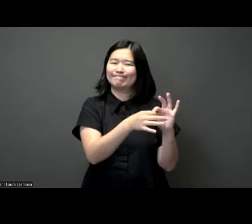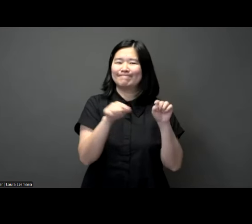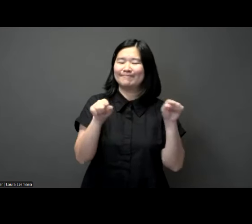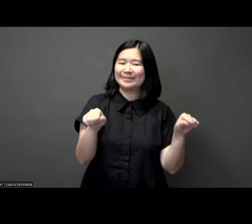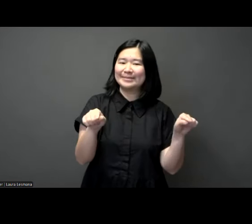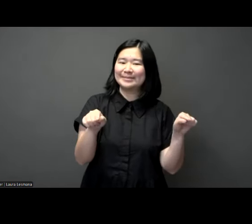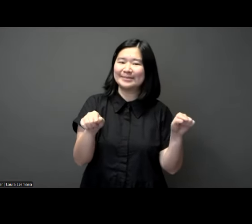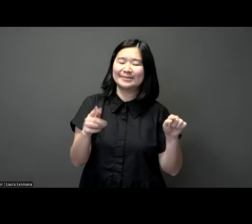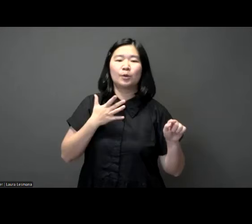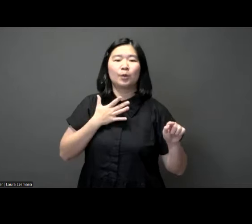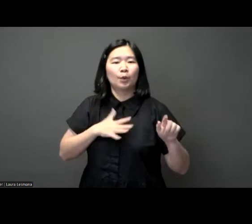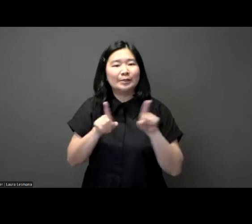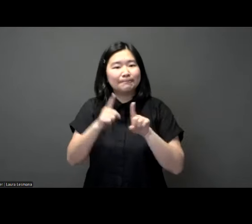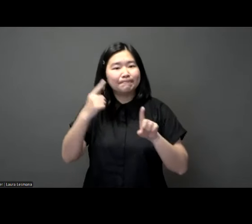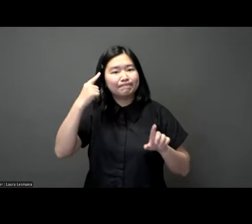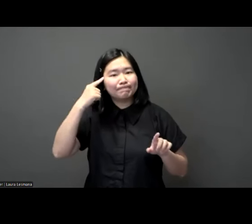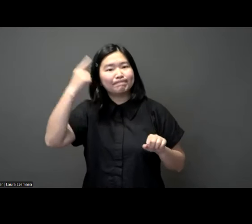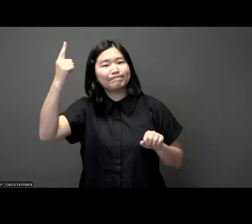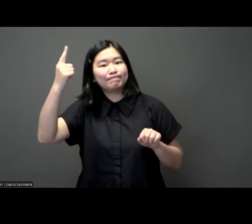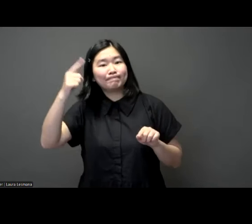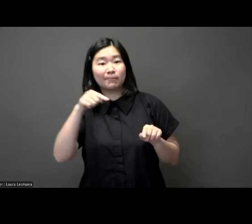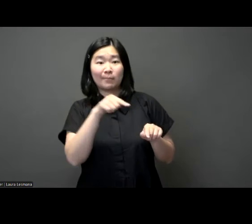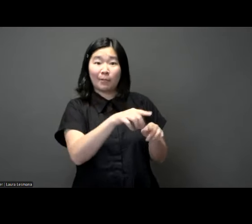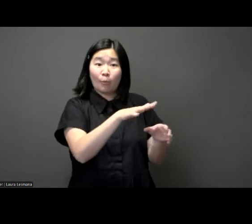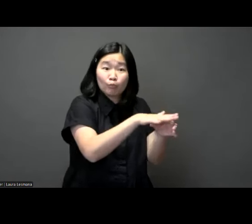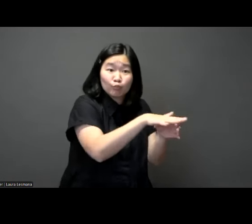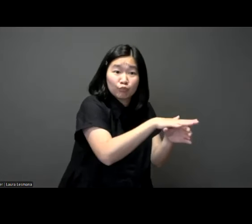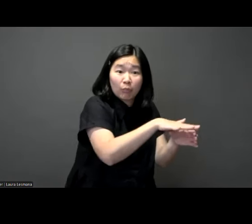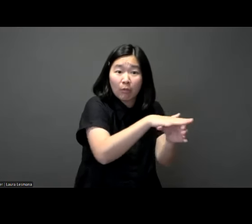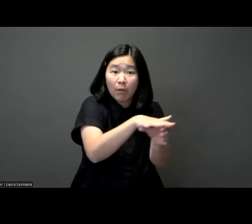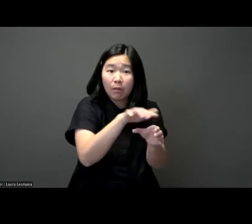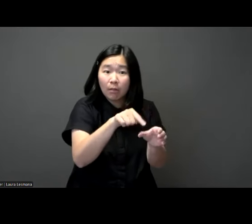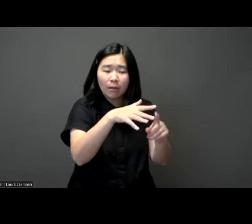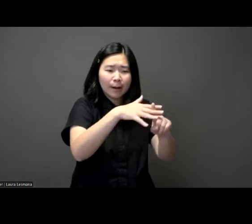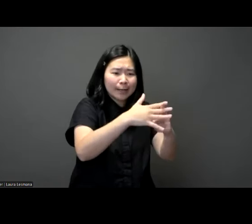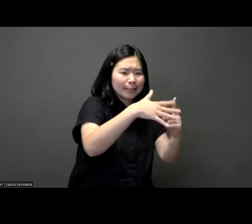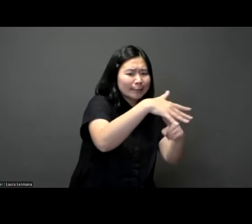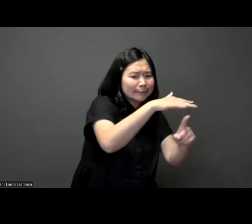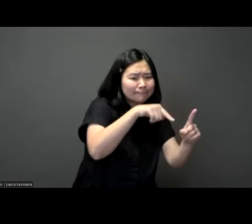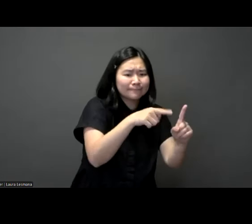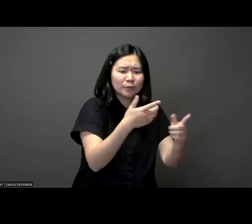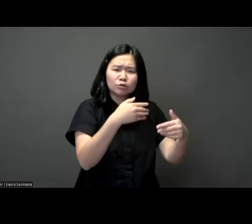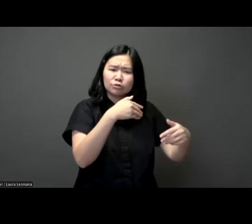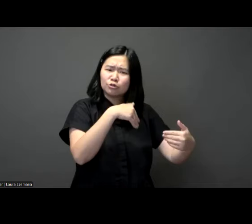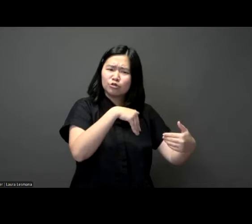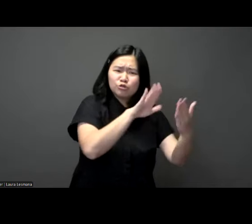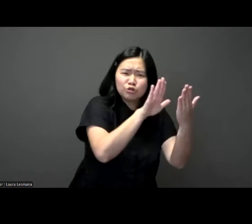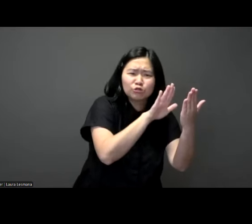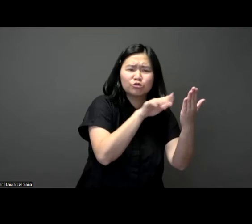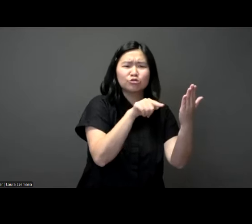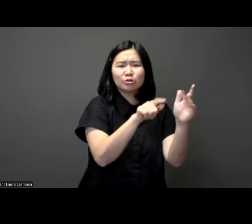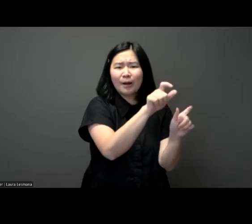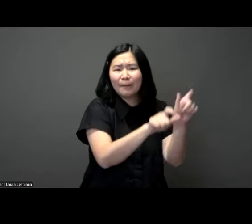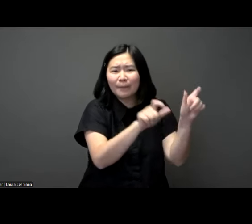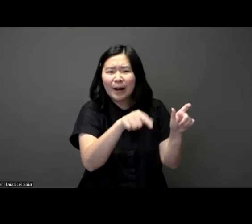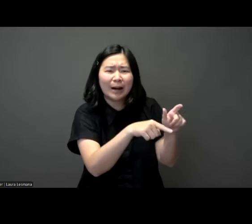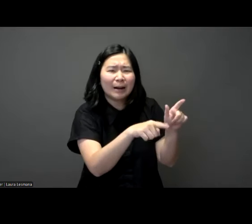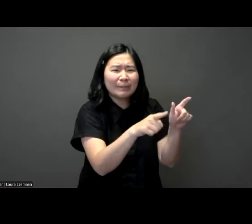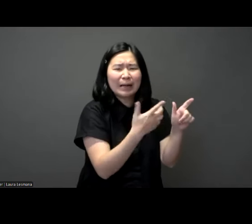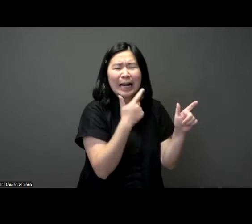of populations and situations in vulnerability. So the Pan American Health Organization has taken an integrated and